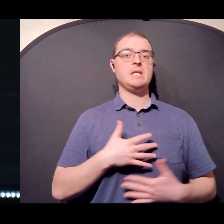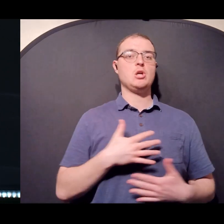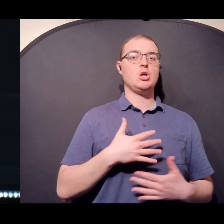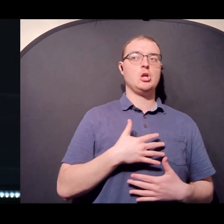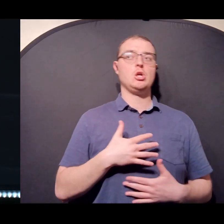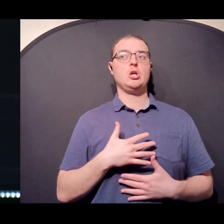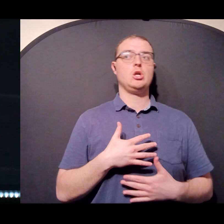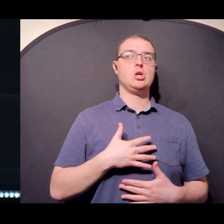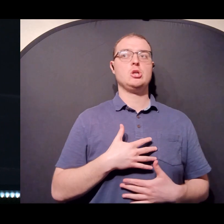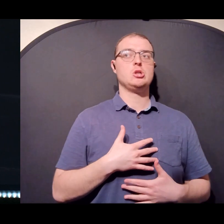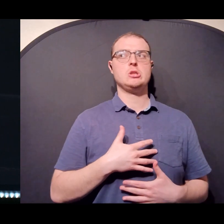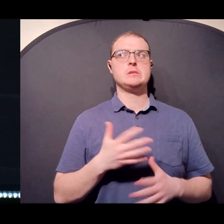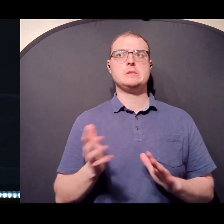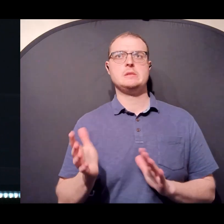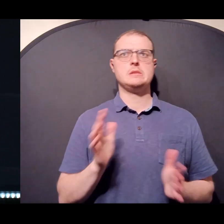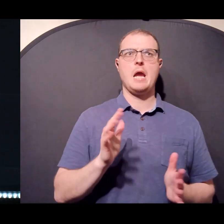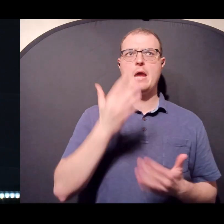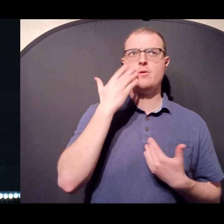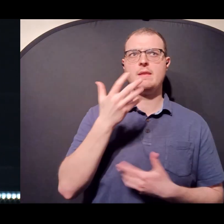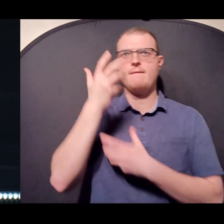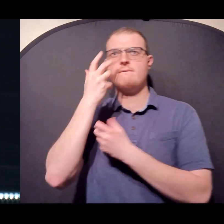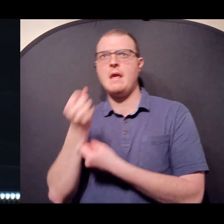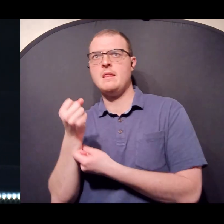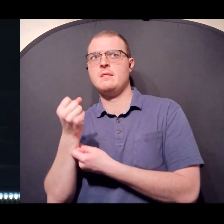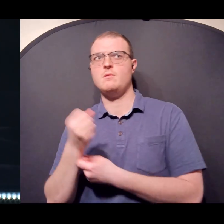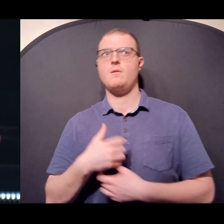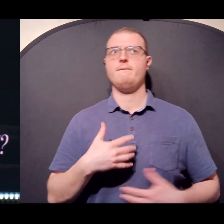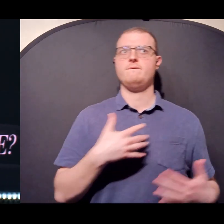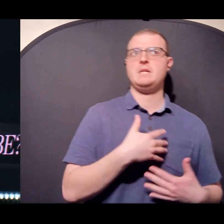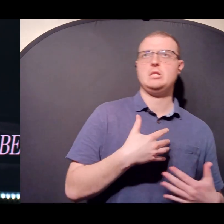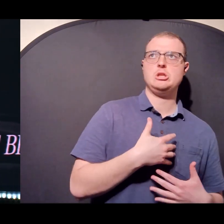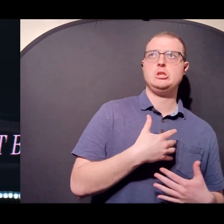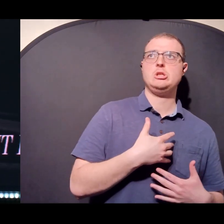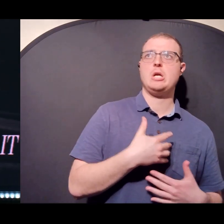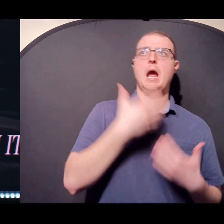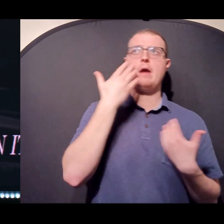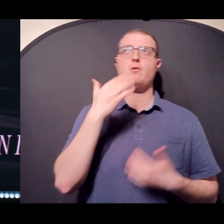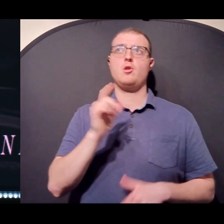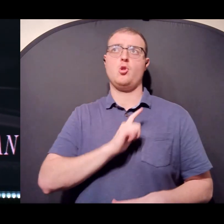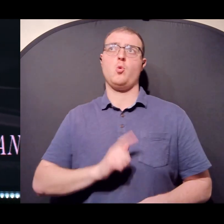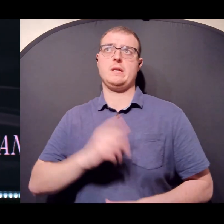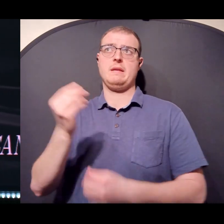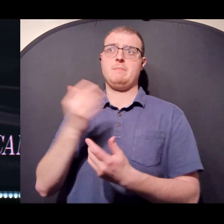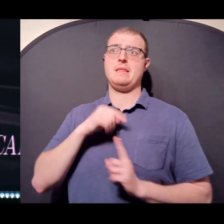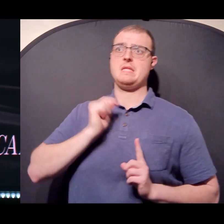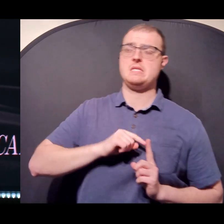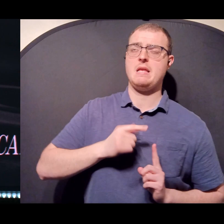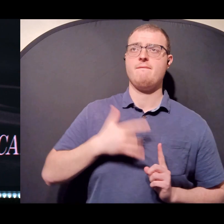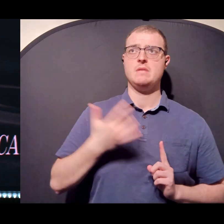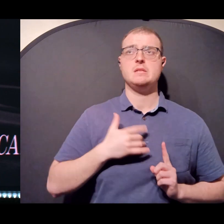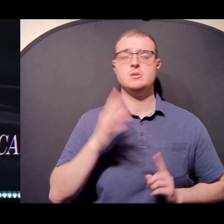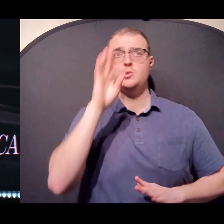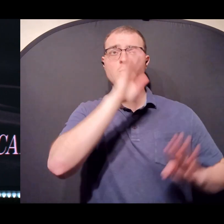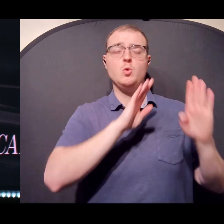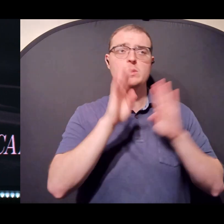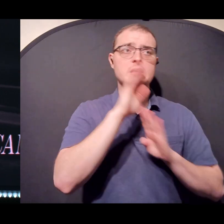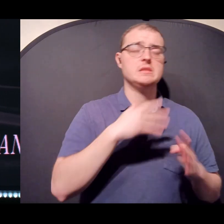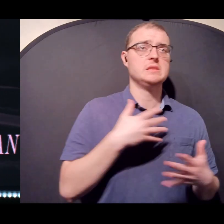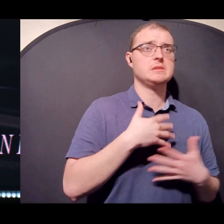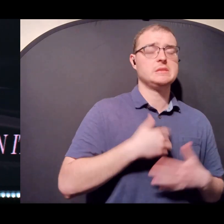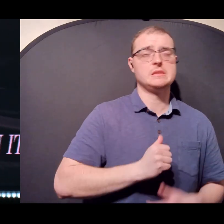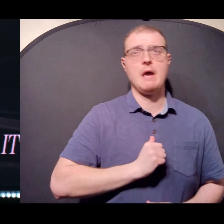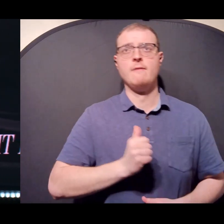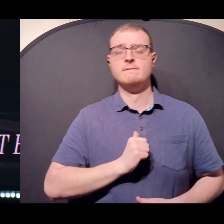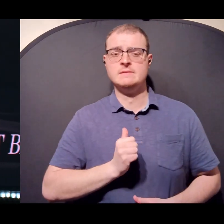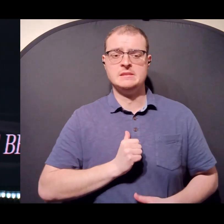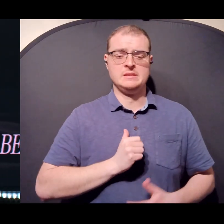like fear. It can feel that way sometimes. I don't know if this is faith. I don't know if this is from the Lord, because I'm filled with fear. I'm filled with anxiousness. I'm filled with worry.